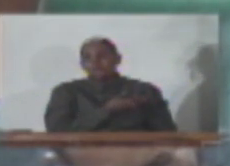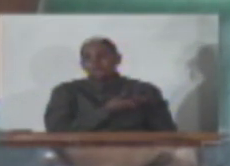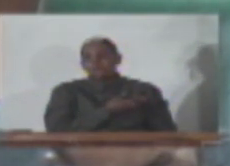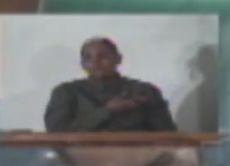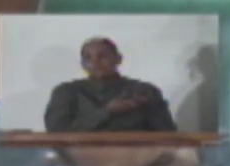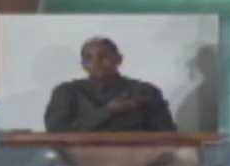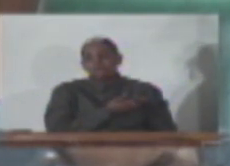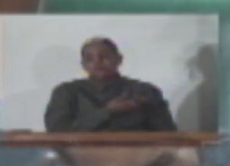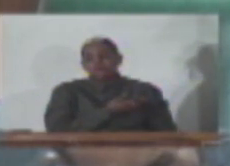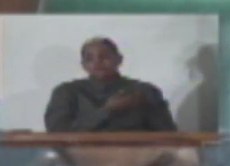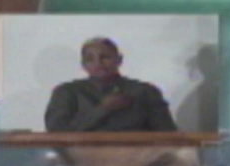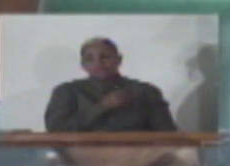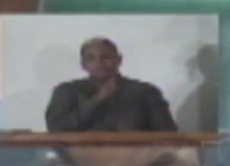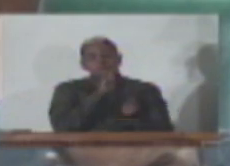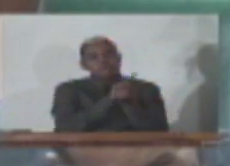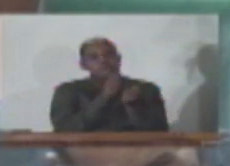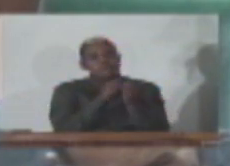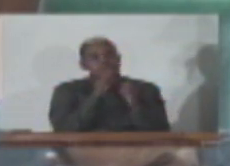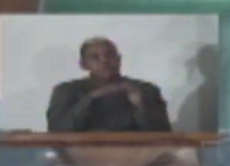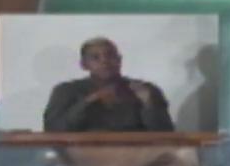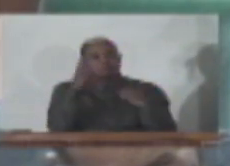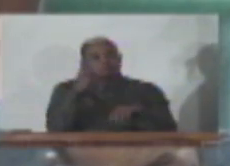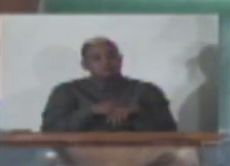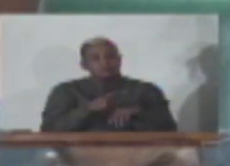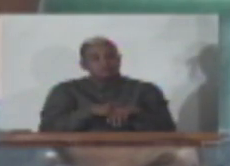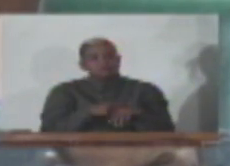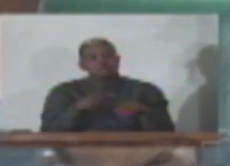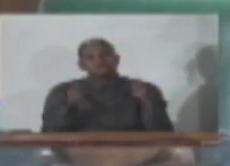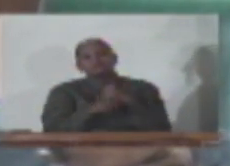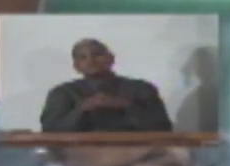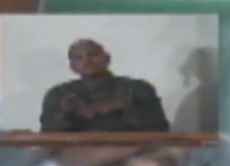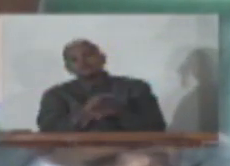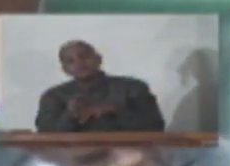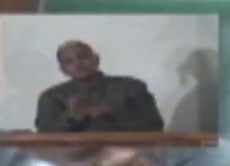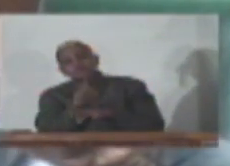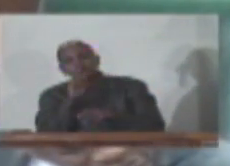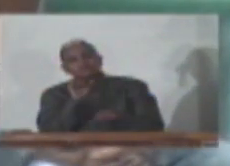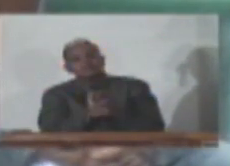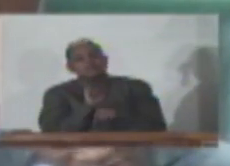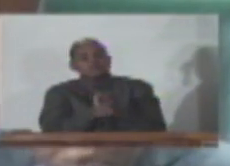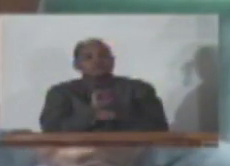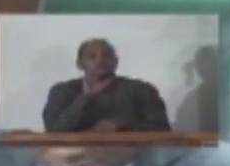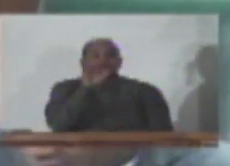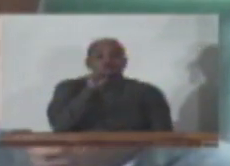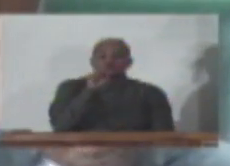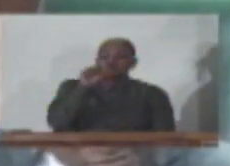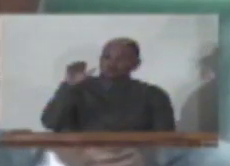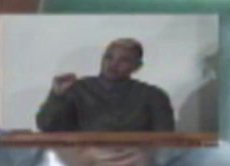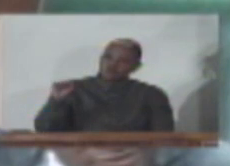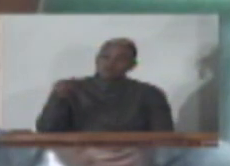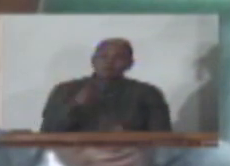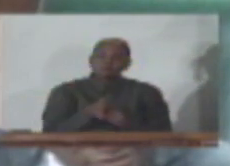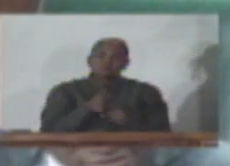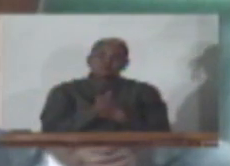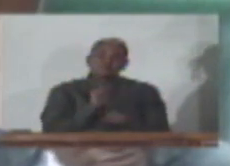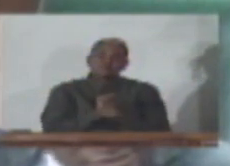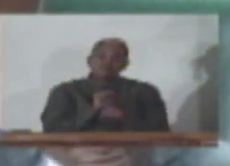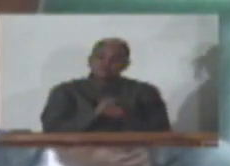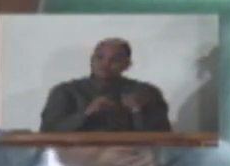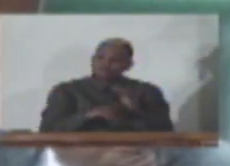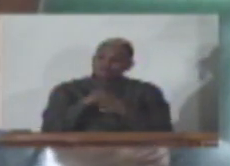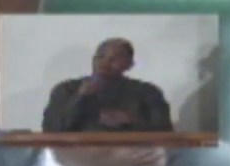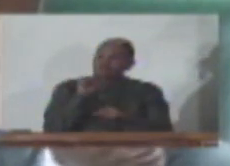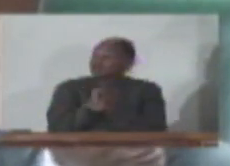on more than one occasion, and under the auspices of the Ministry of Labour and Social Security, have worked out a